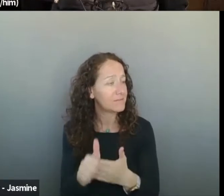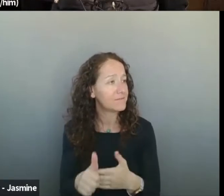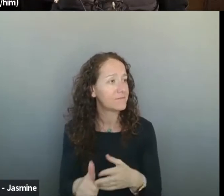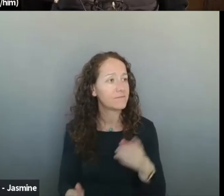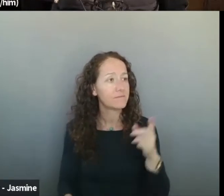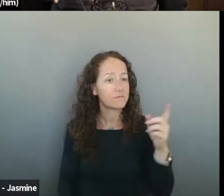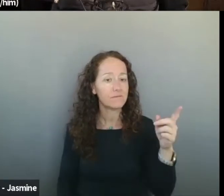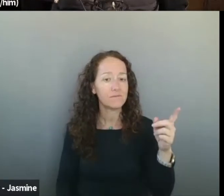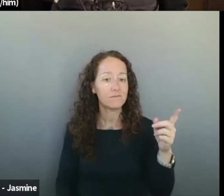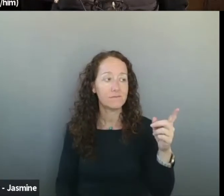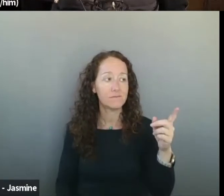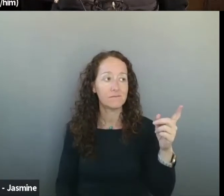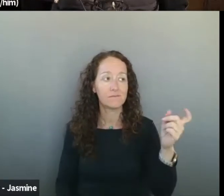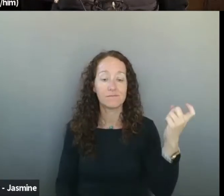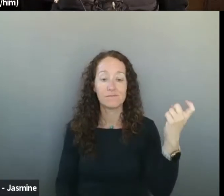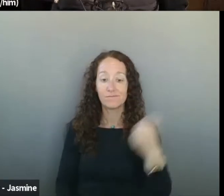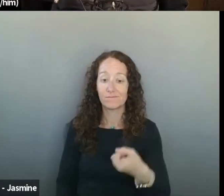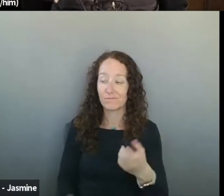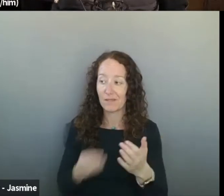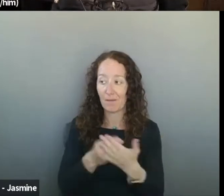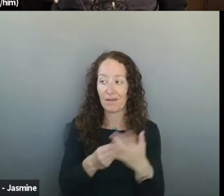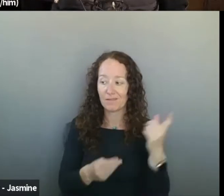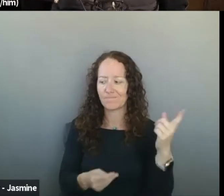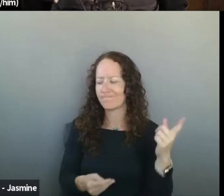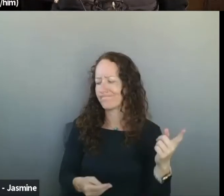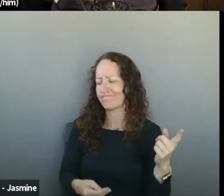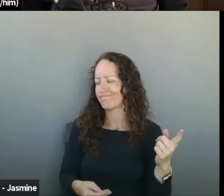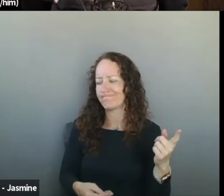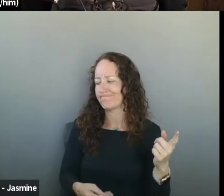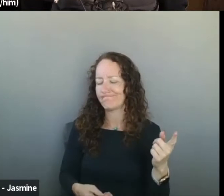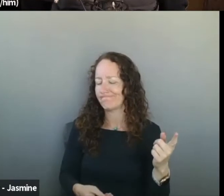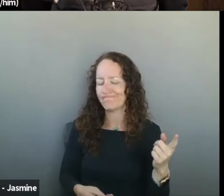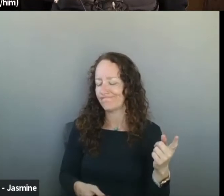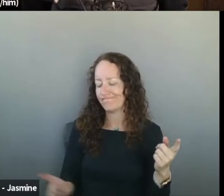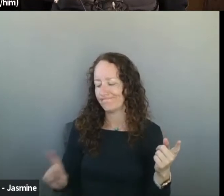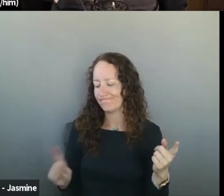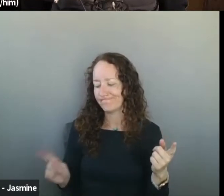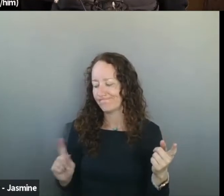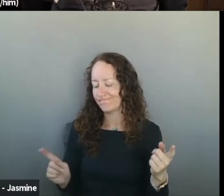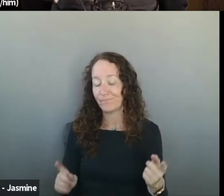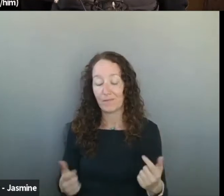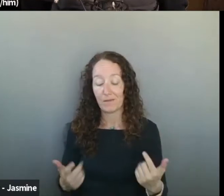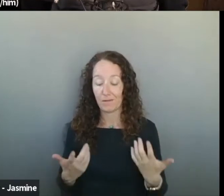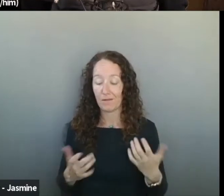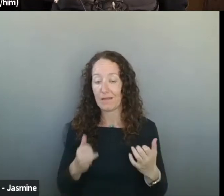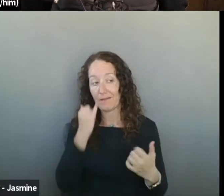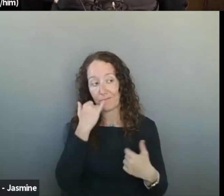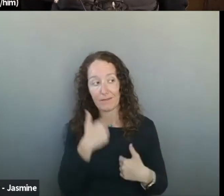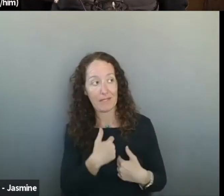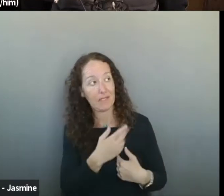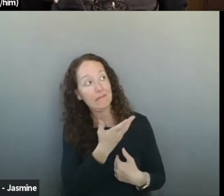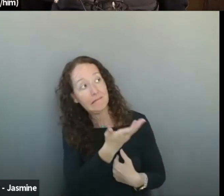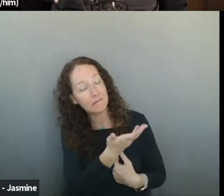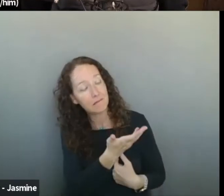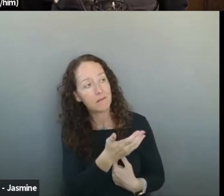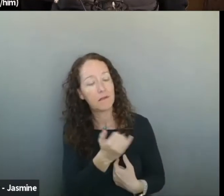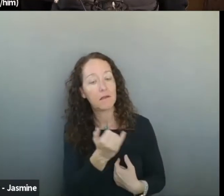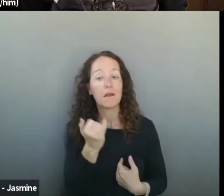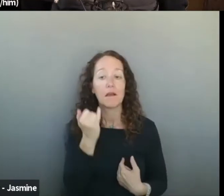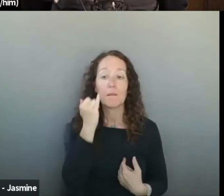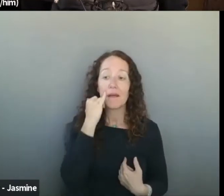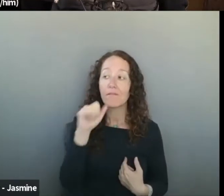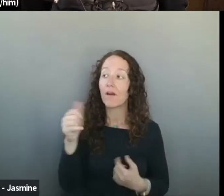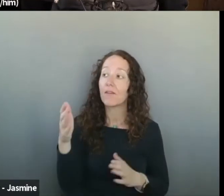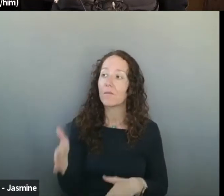Philanthropy responds not kindly to people like me. They may respond kindly when somebody's like, hey, let's just do away with